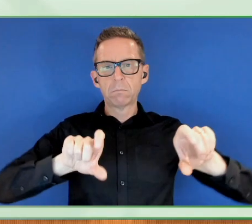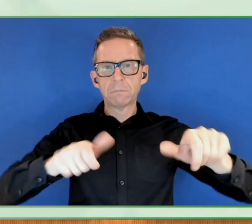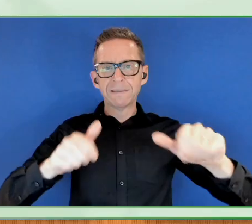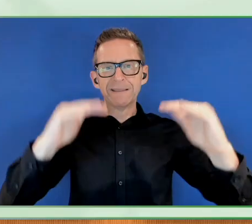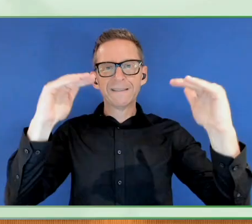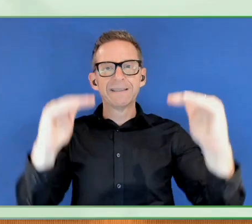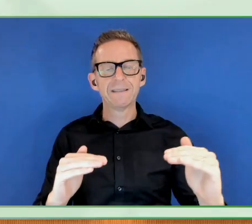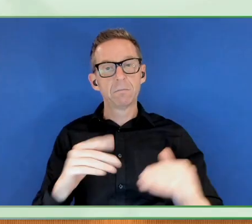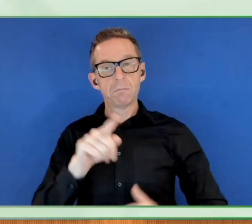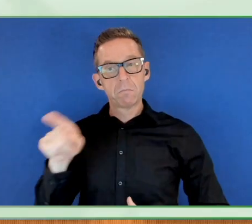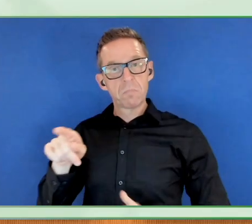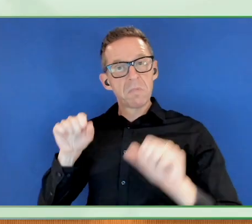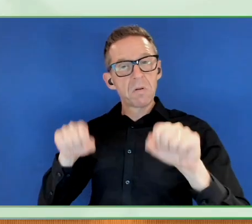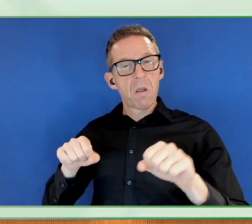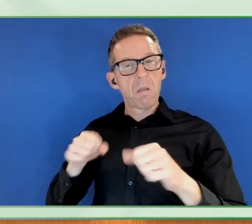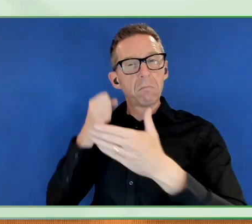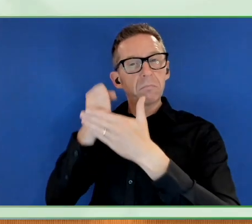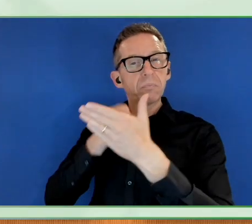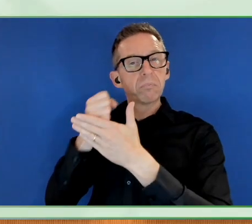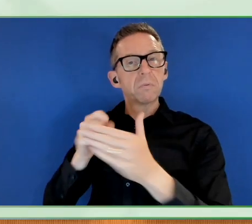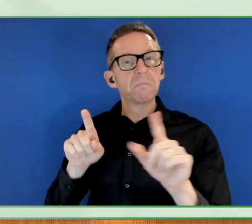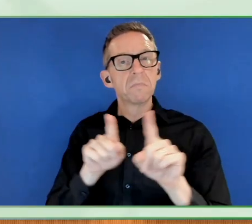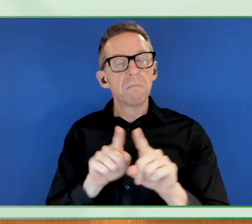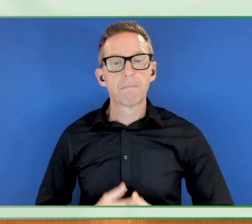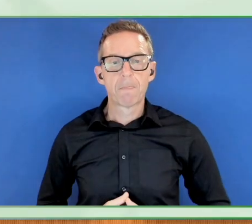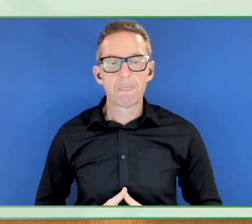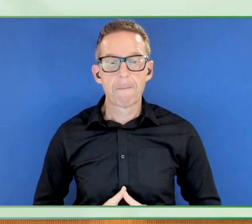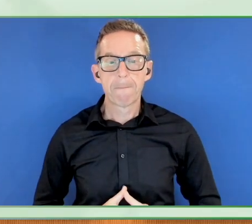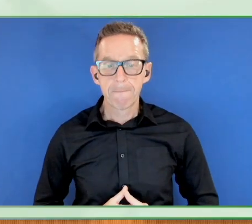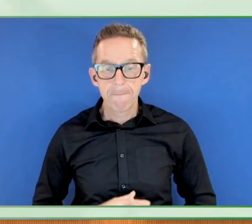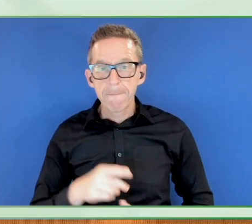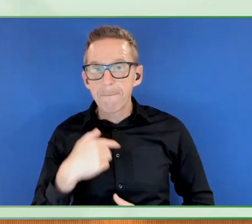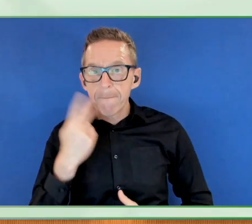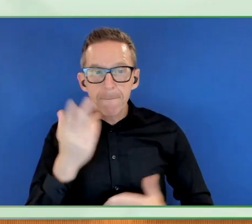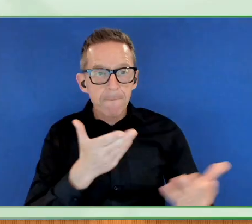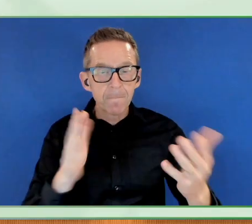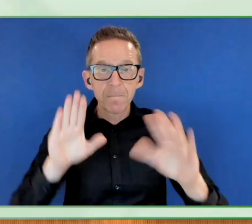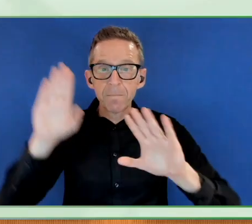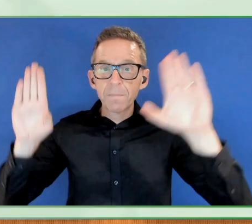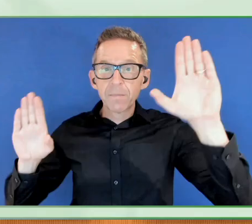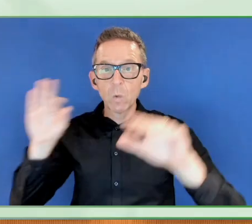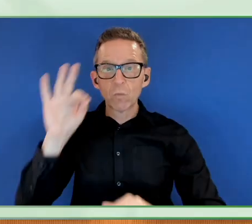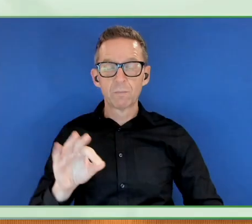Anybody else? Yes? Oh, there are two people. So you can go first.